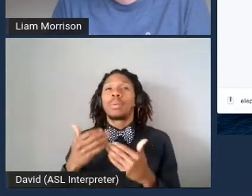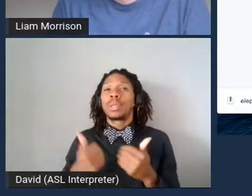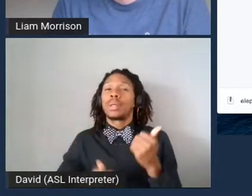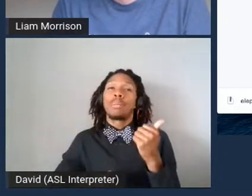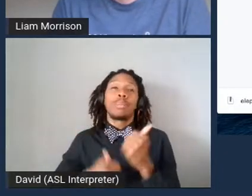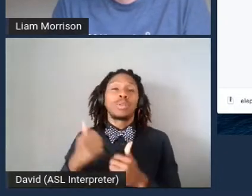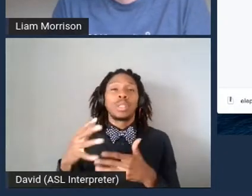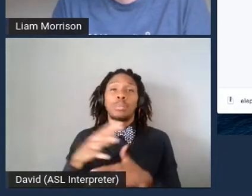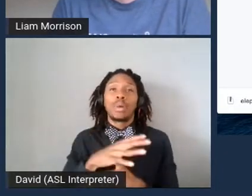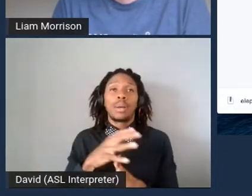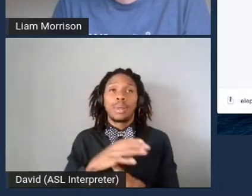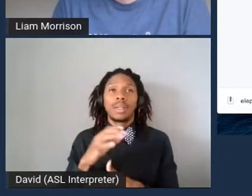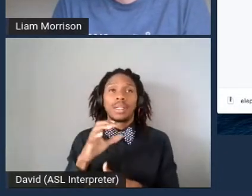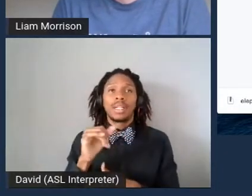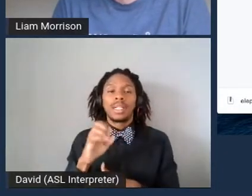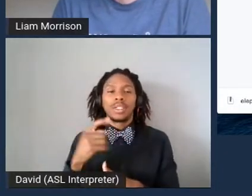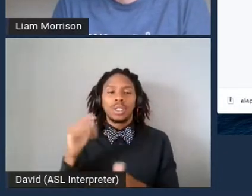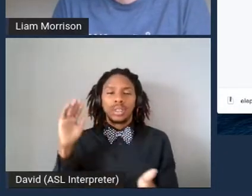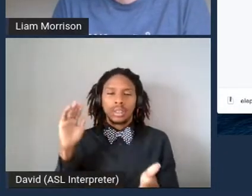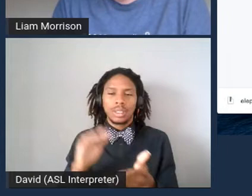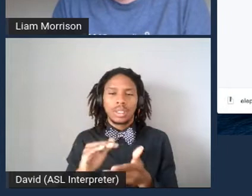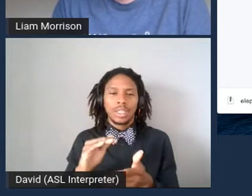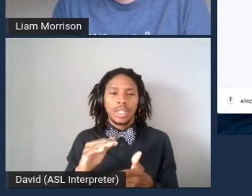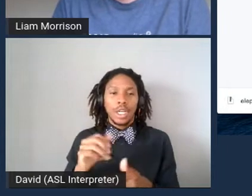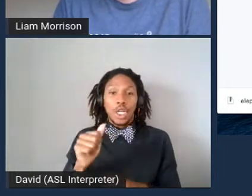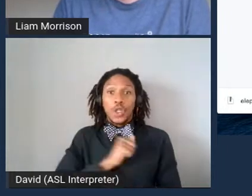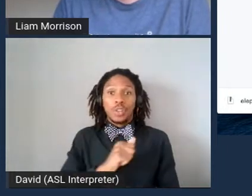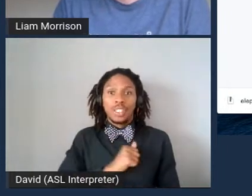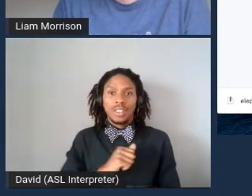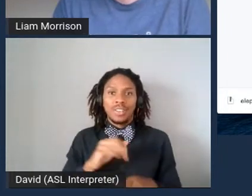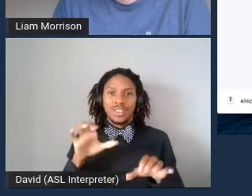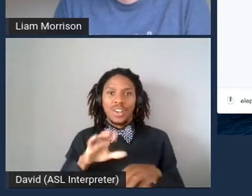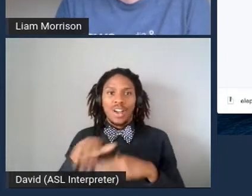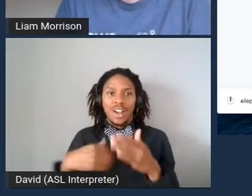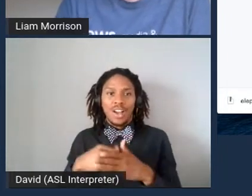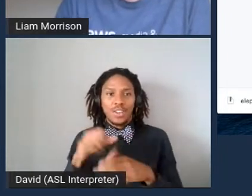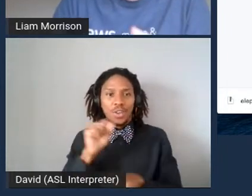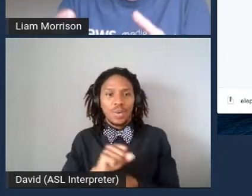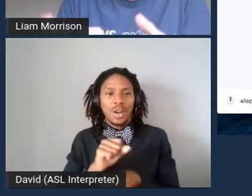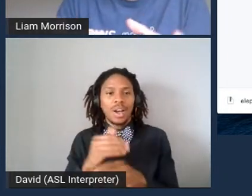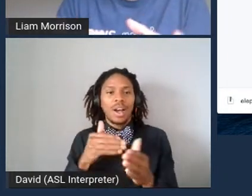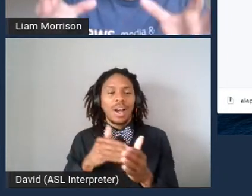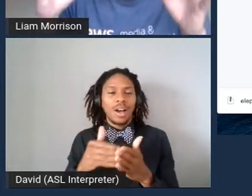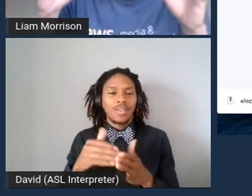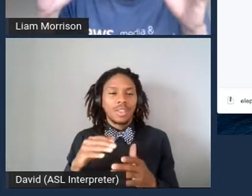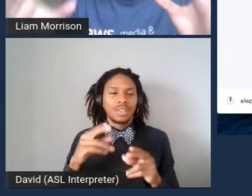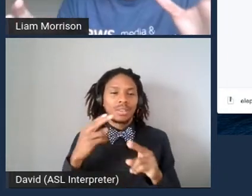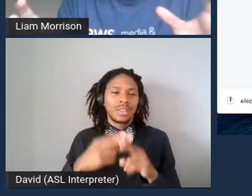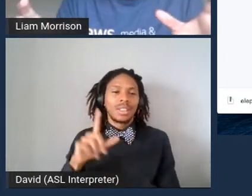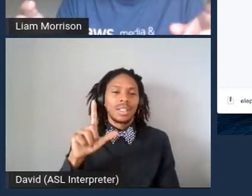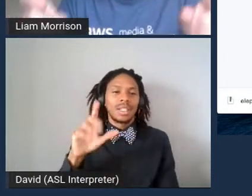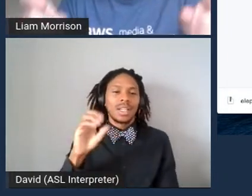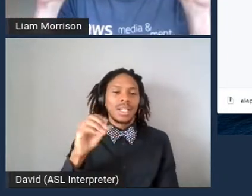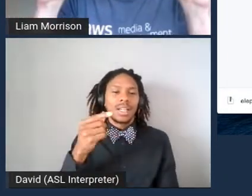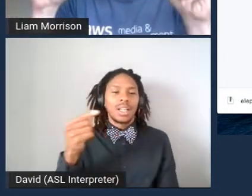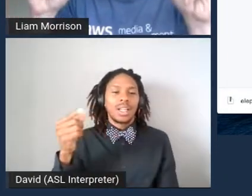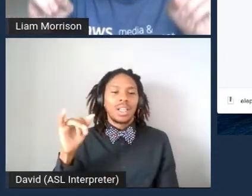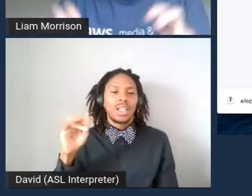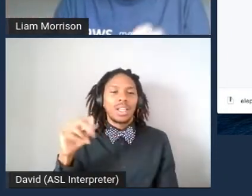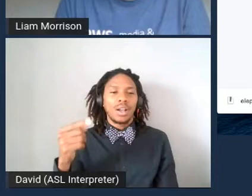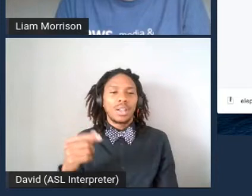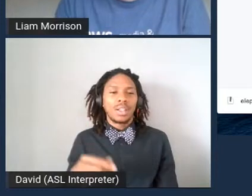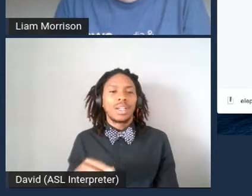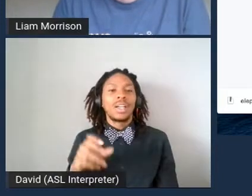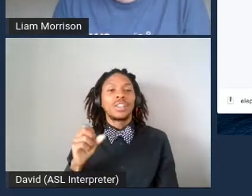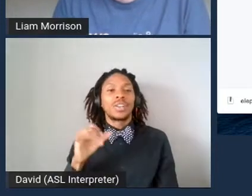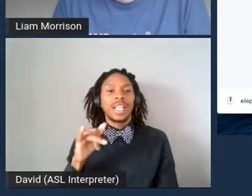use case, is to lower that manual effort. Yeah. Like it's often called logging, but that manual effort, that watch it one